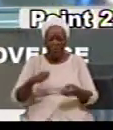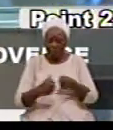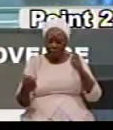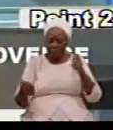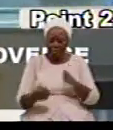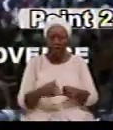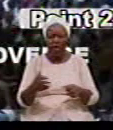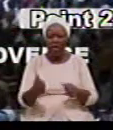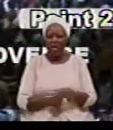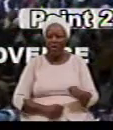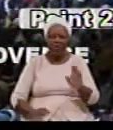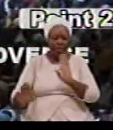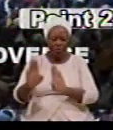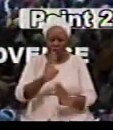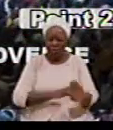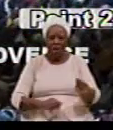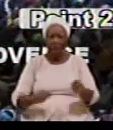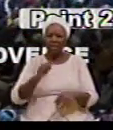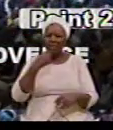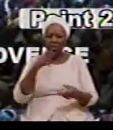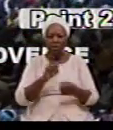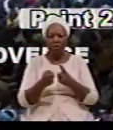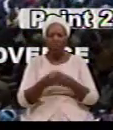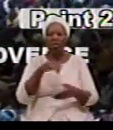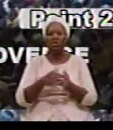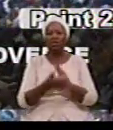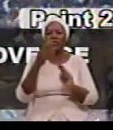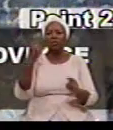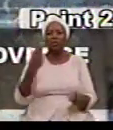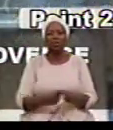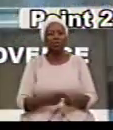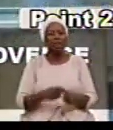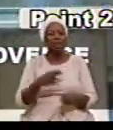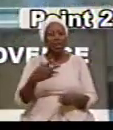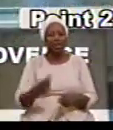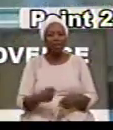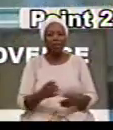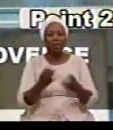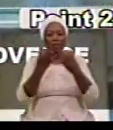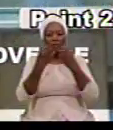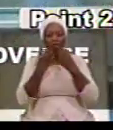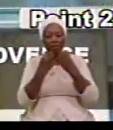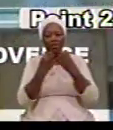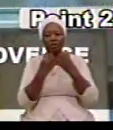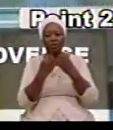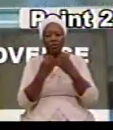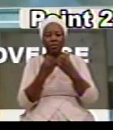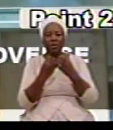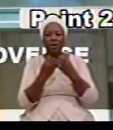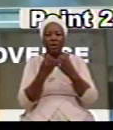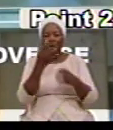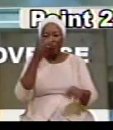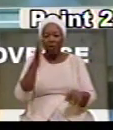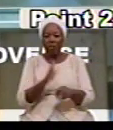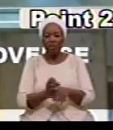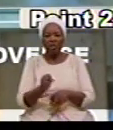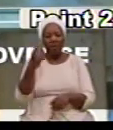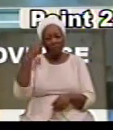in Jesus' name. The precious promises for